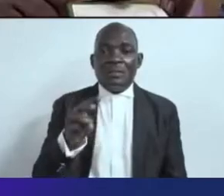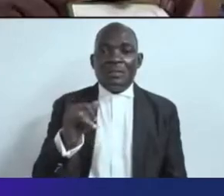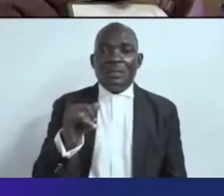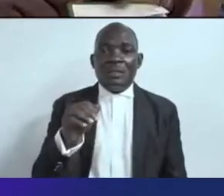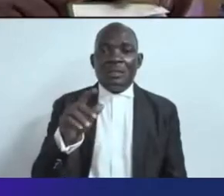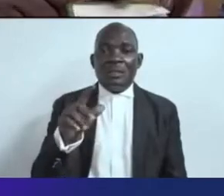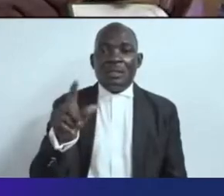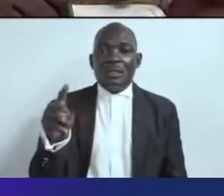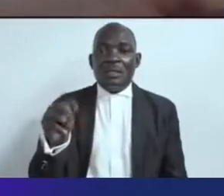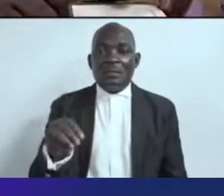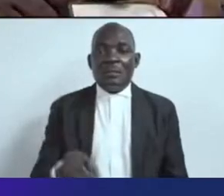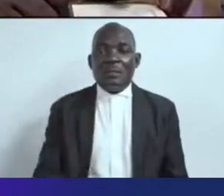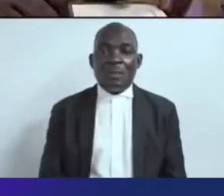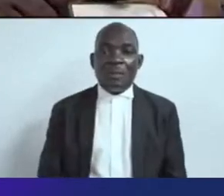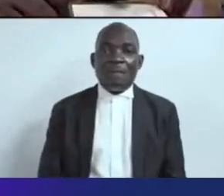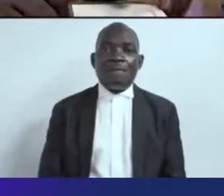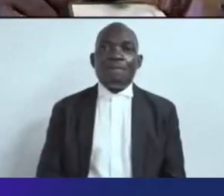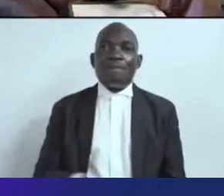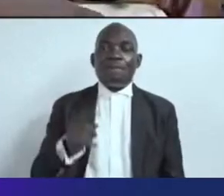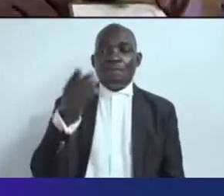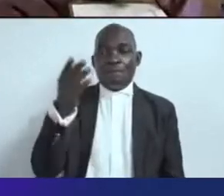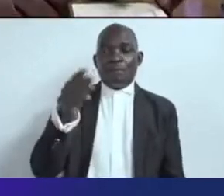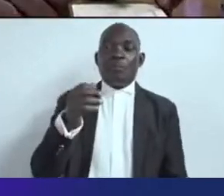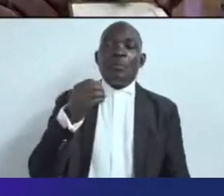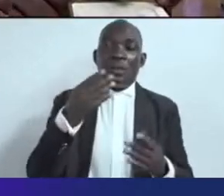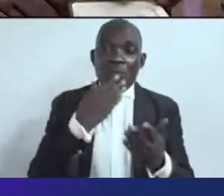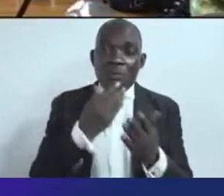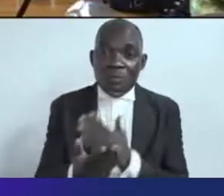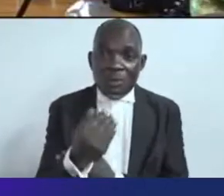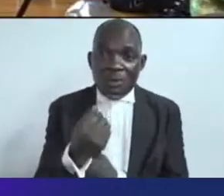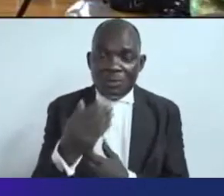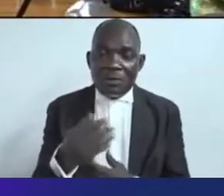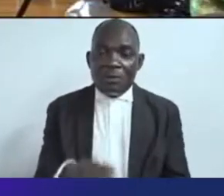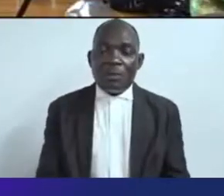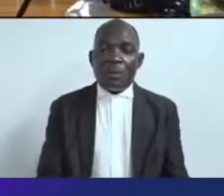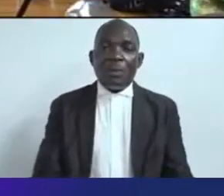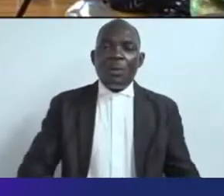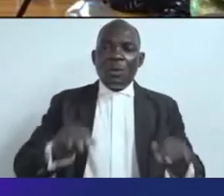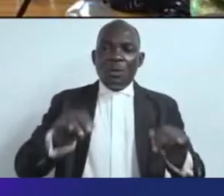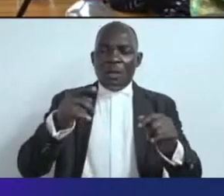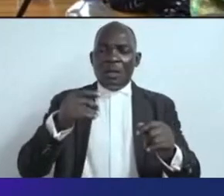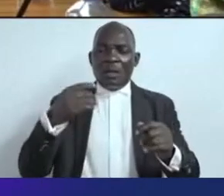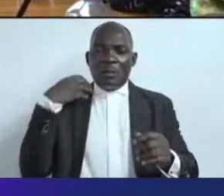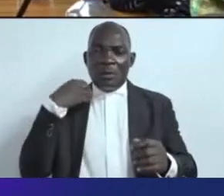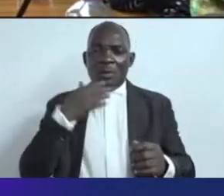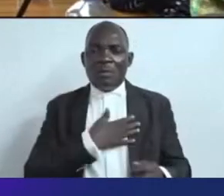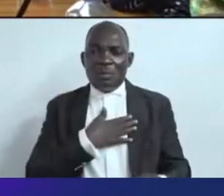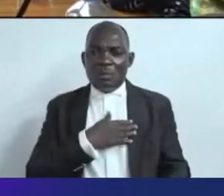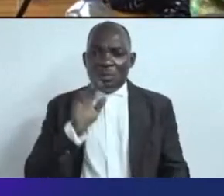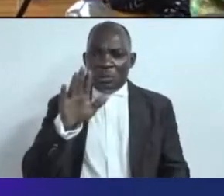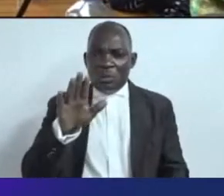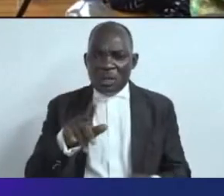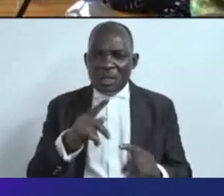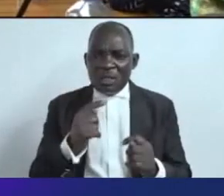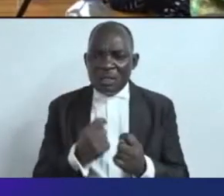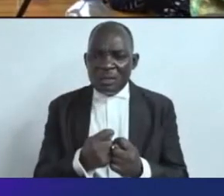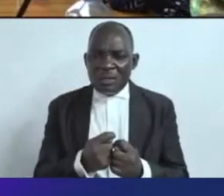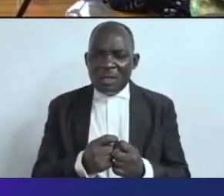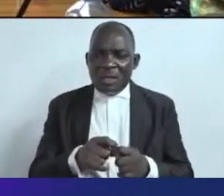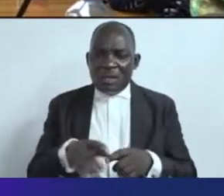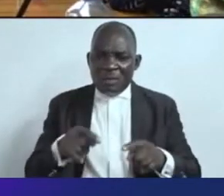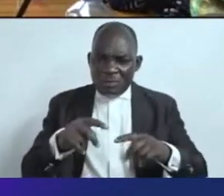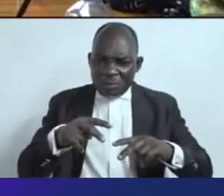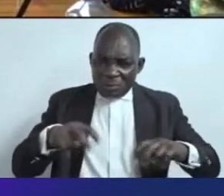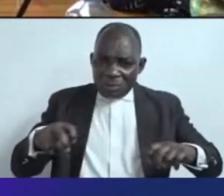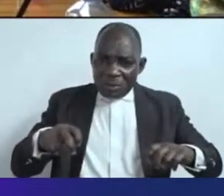Okay. Quiet, Nana Oye. Right, thank you. Good morning. Governor, please, has your team done any